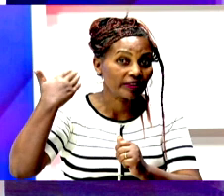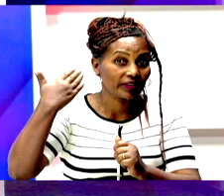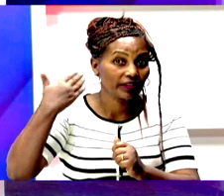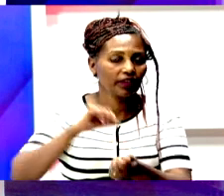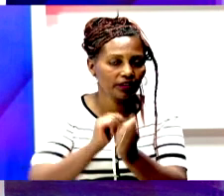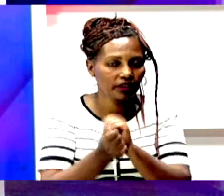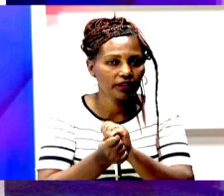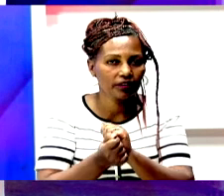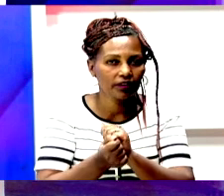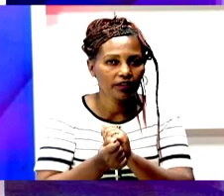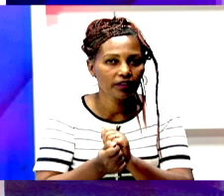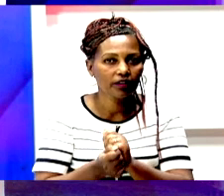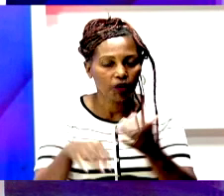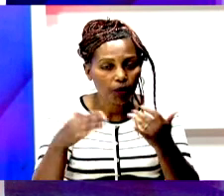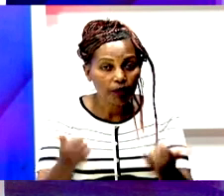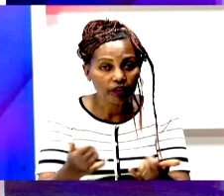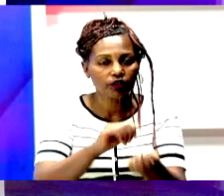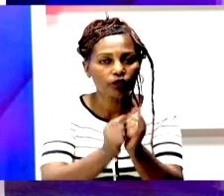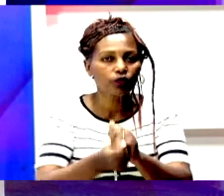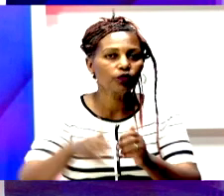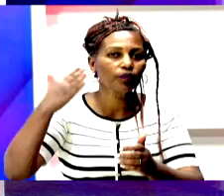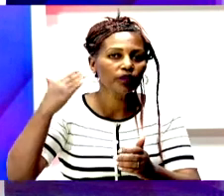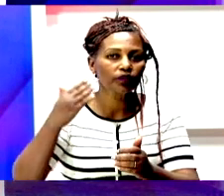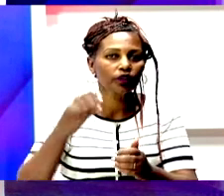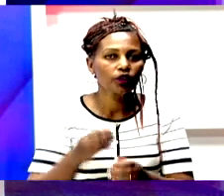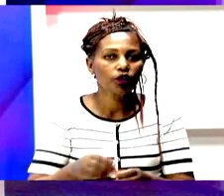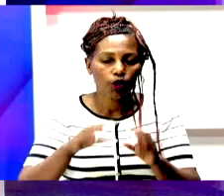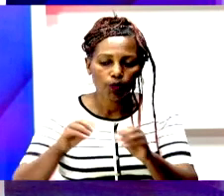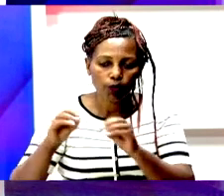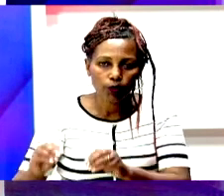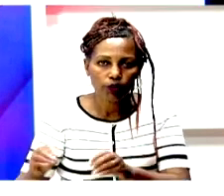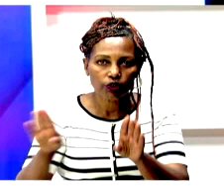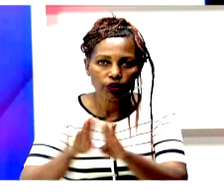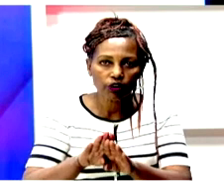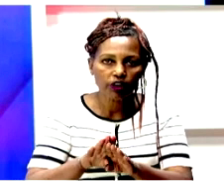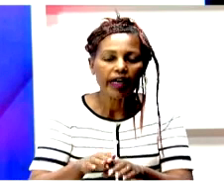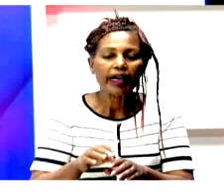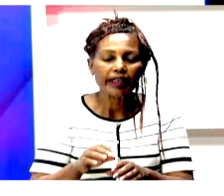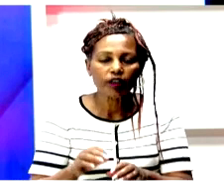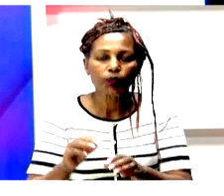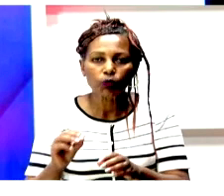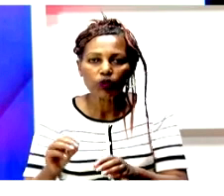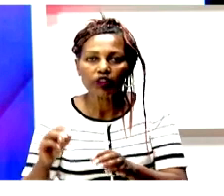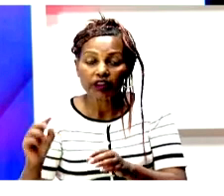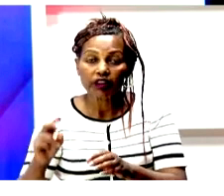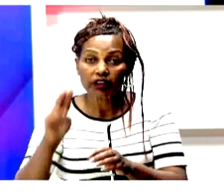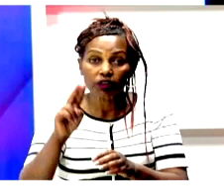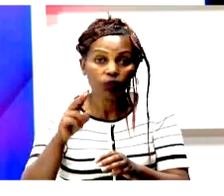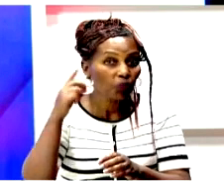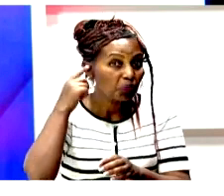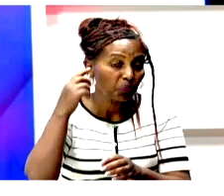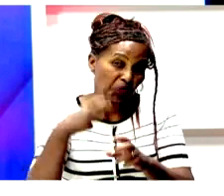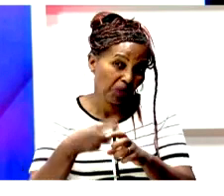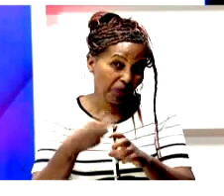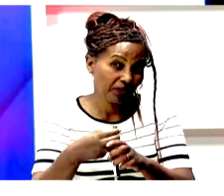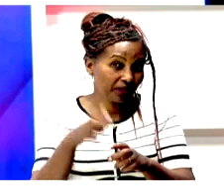Cut for present. Like put, shut, cut for present. Cut, put, shut for past and